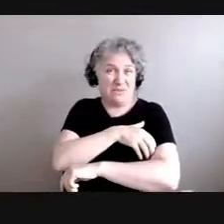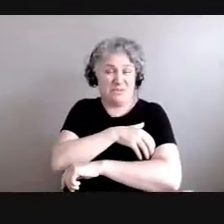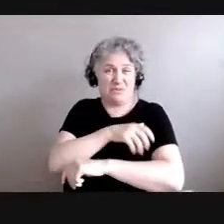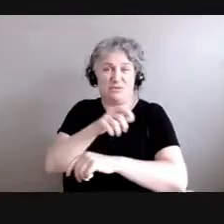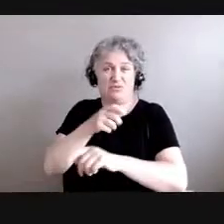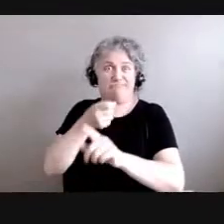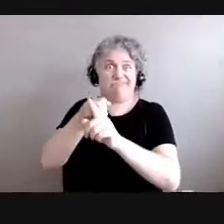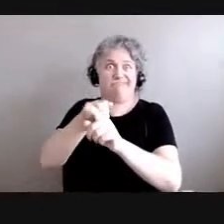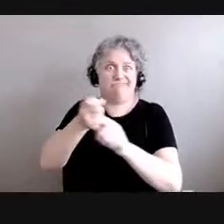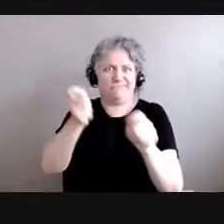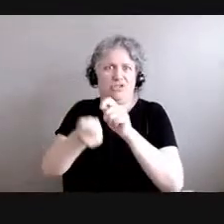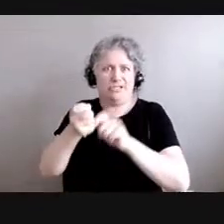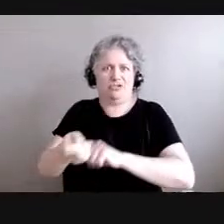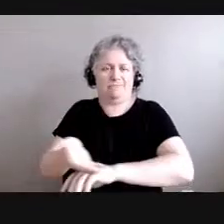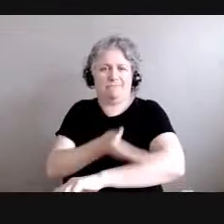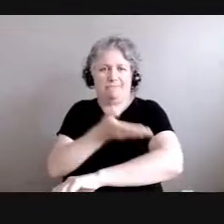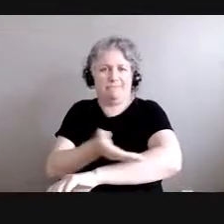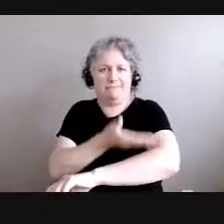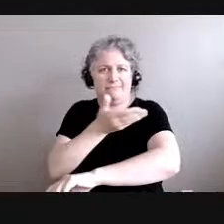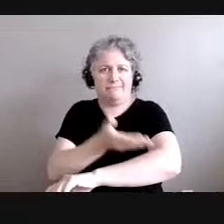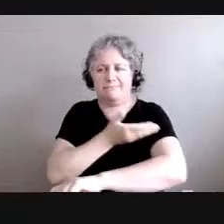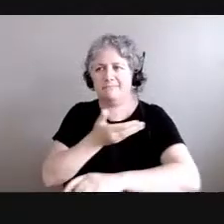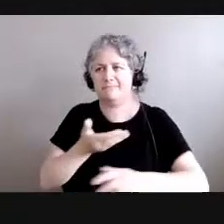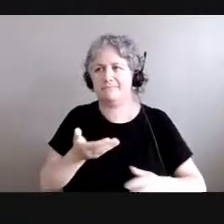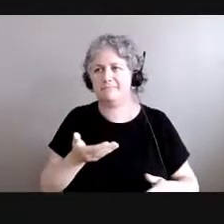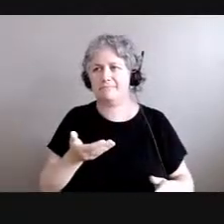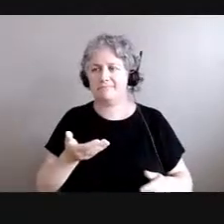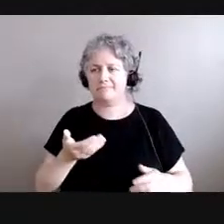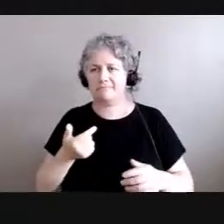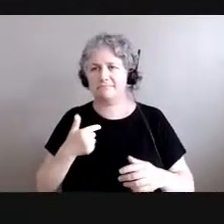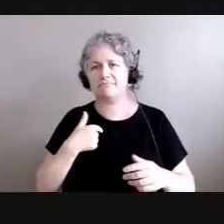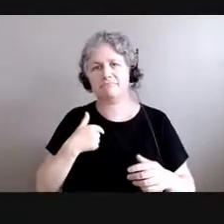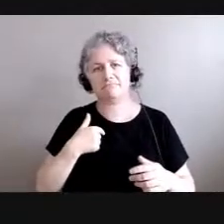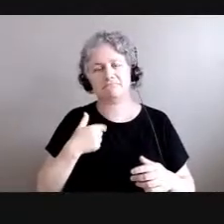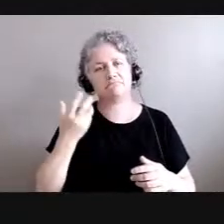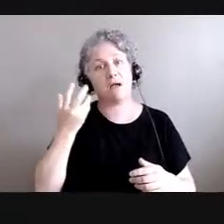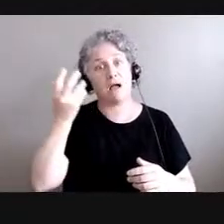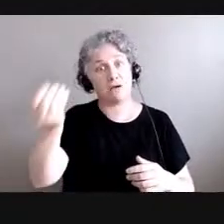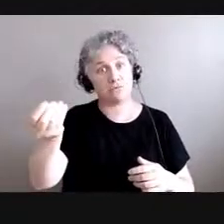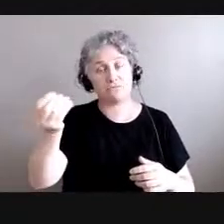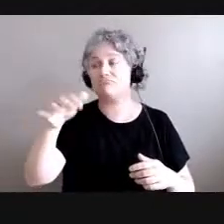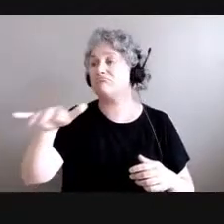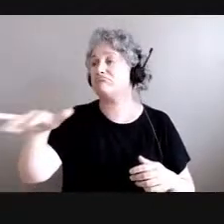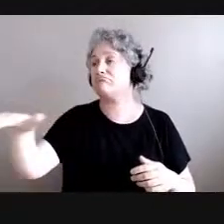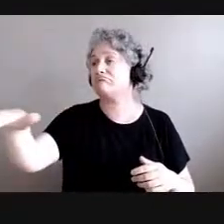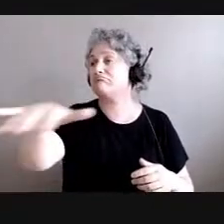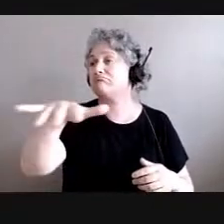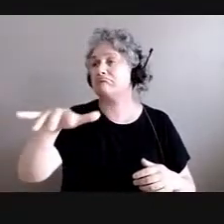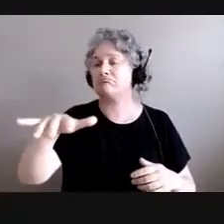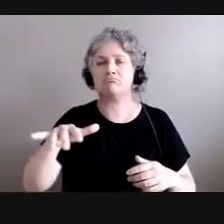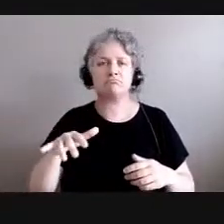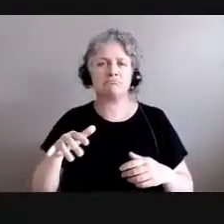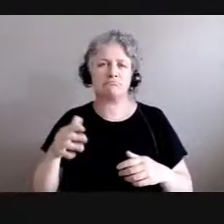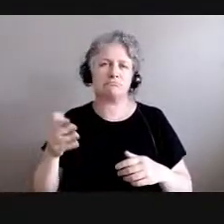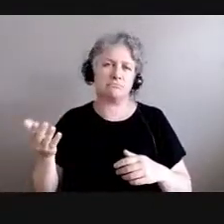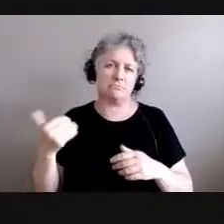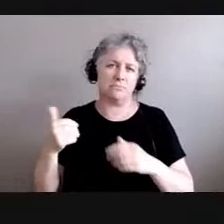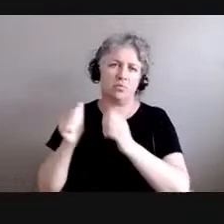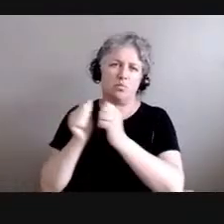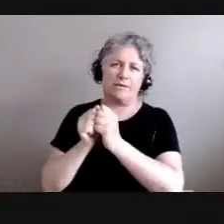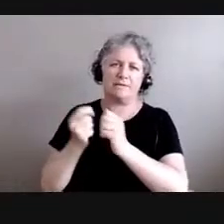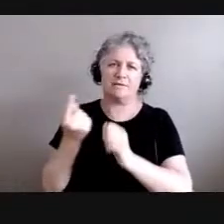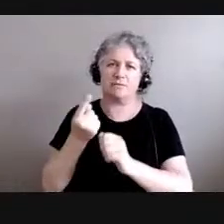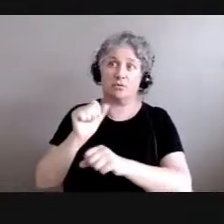the changes that are necessary. So when I went out with somebody who worked at the